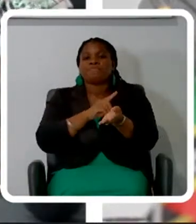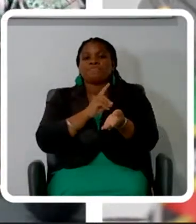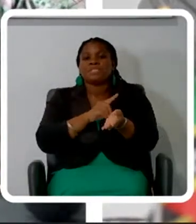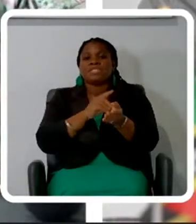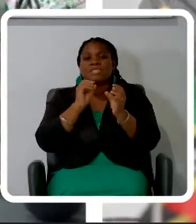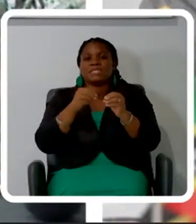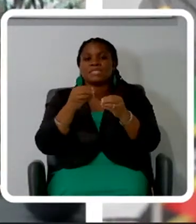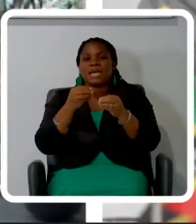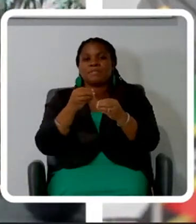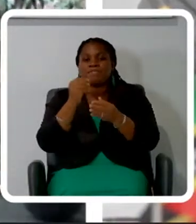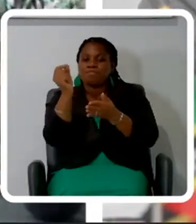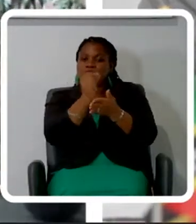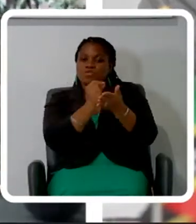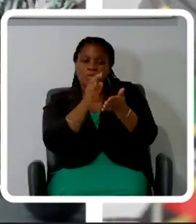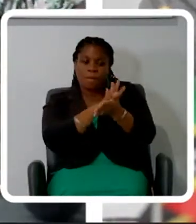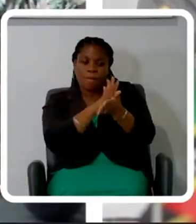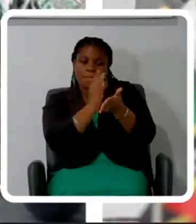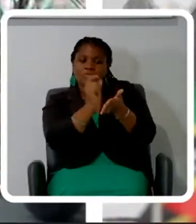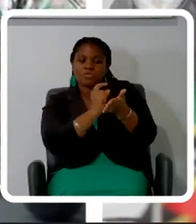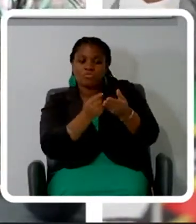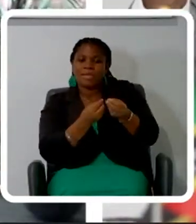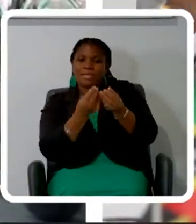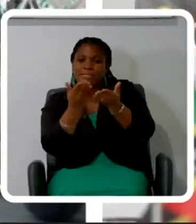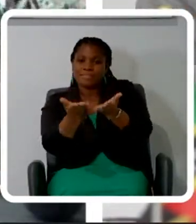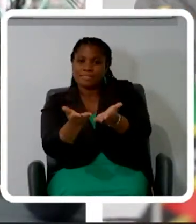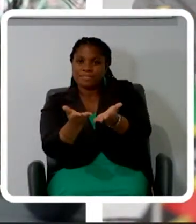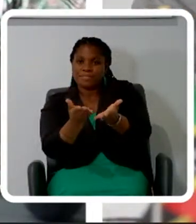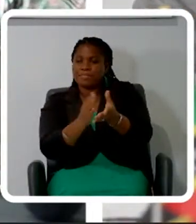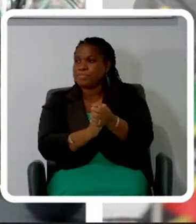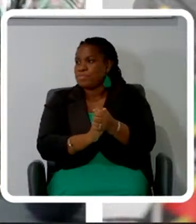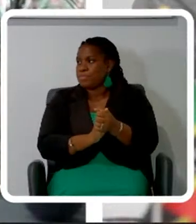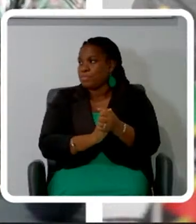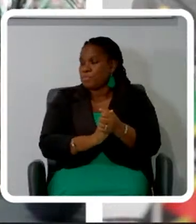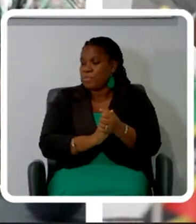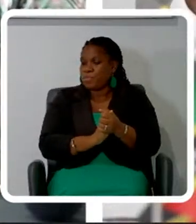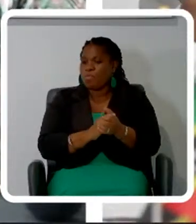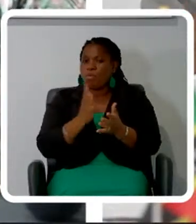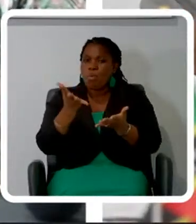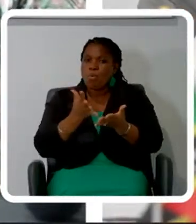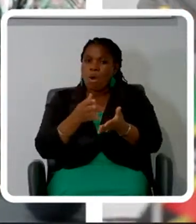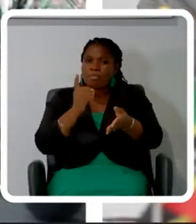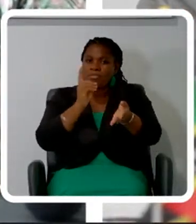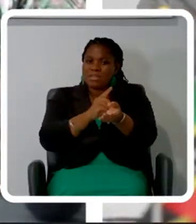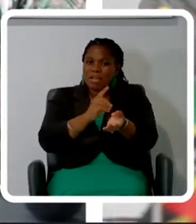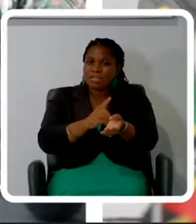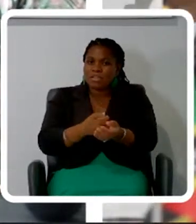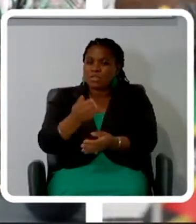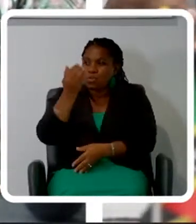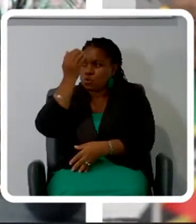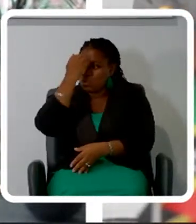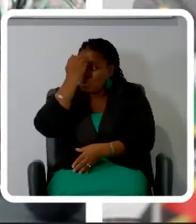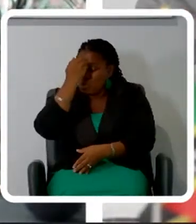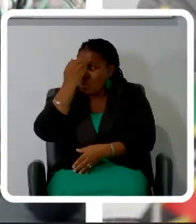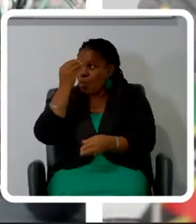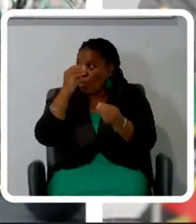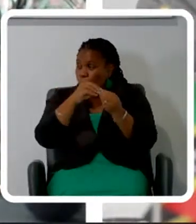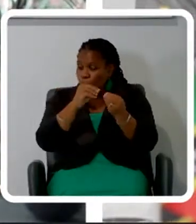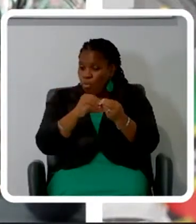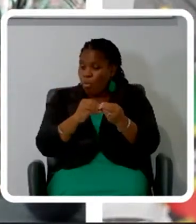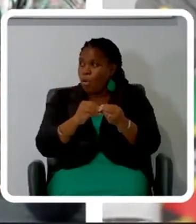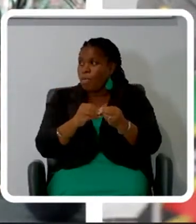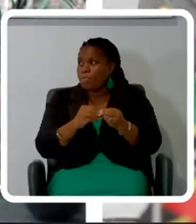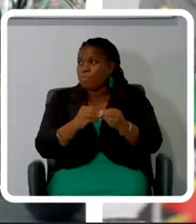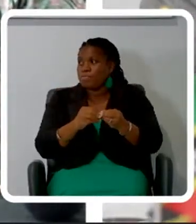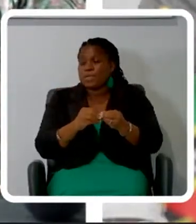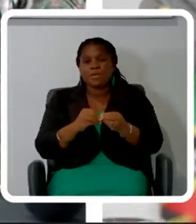We want doctors to become more mindful. So it'll be education at the doctor's level, education at the community level, which I'm doing now, telling people that you